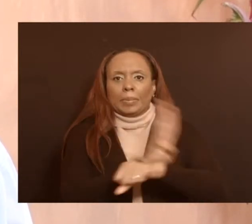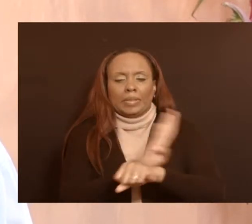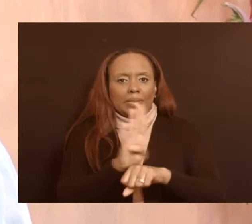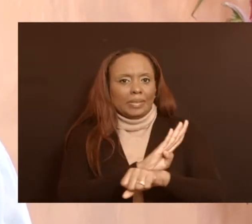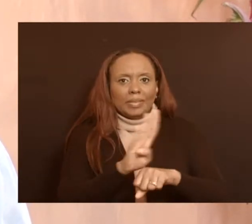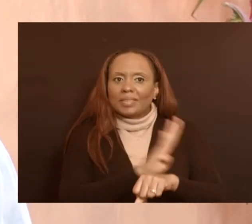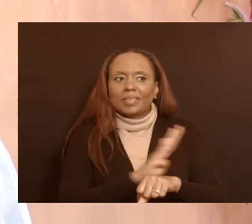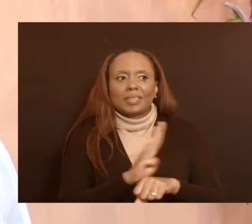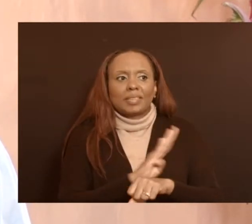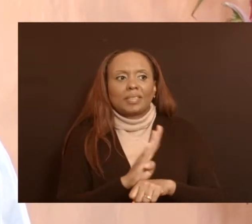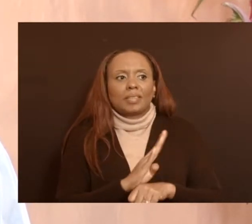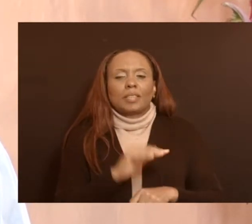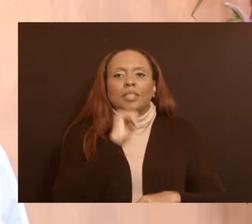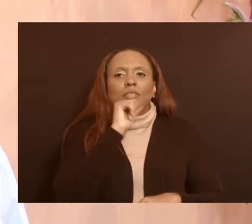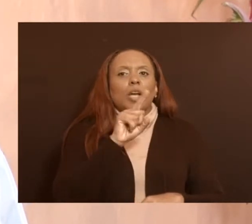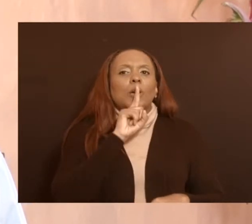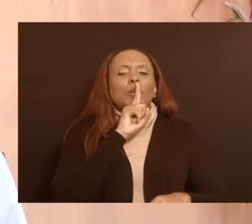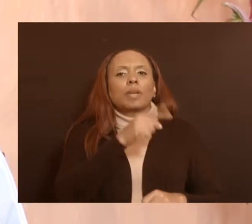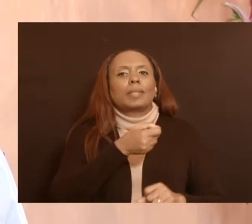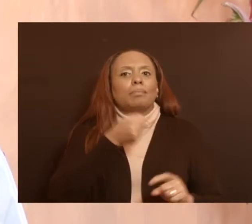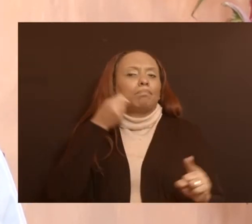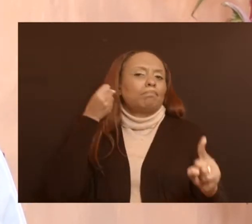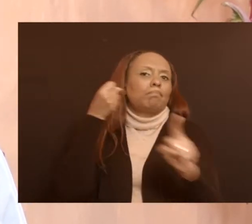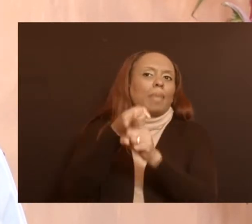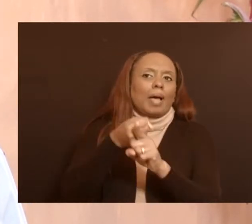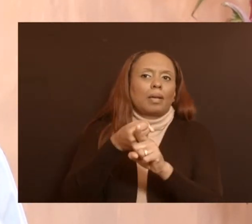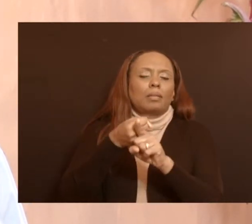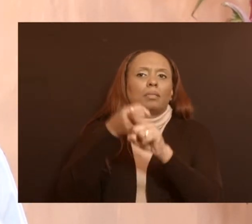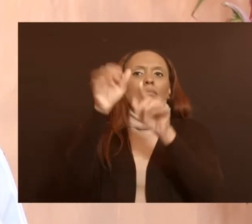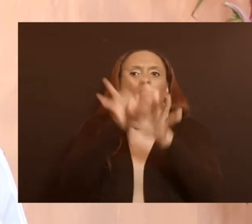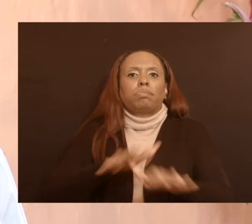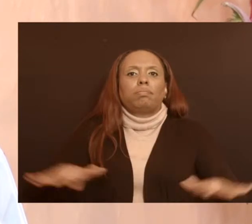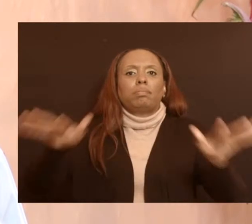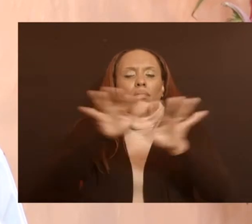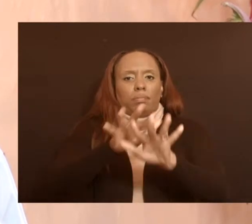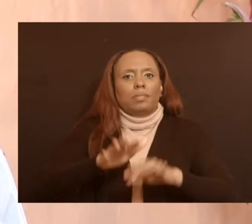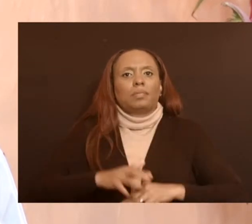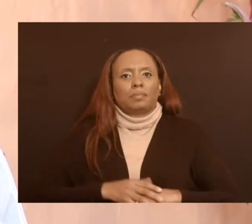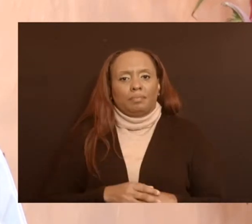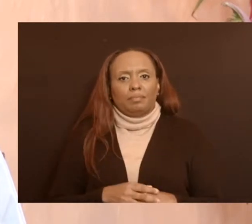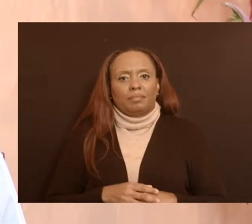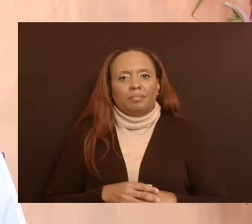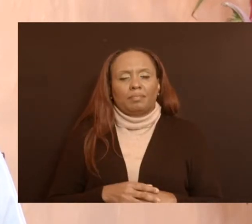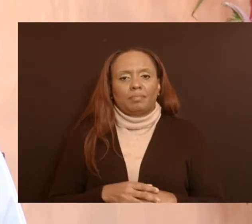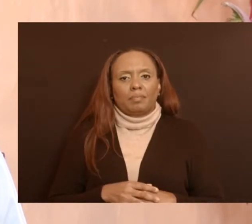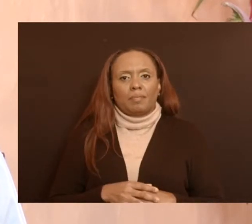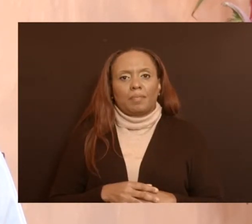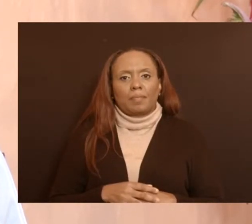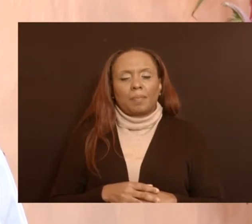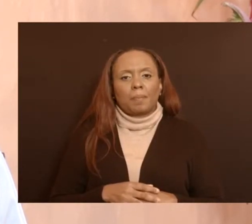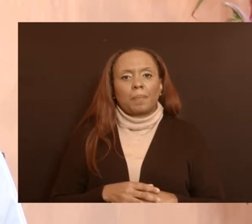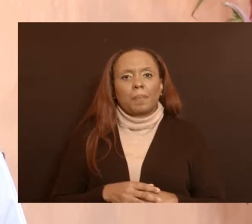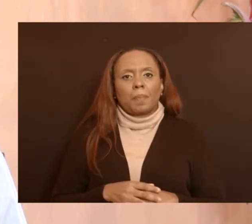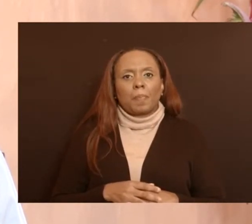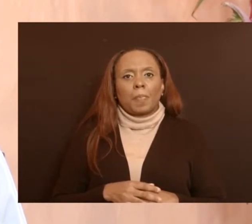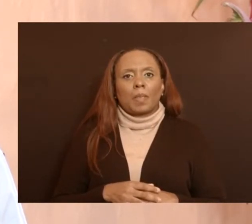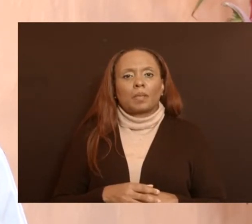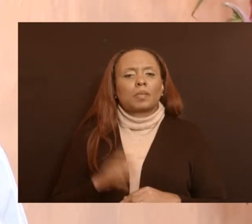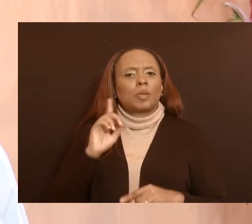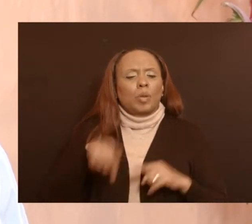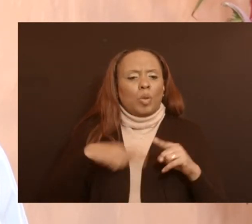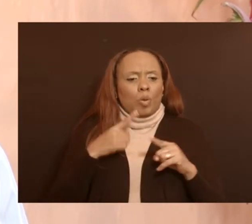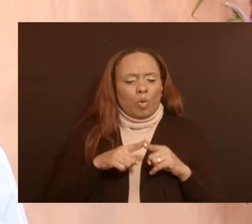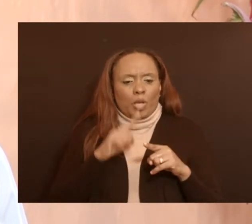indicators, the things that we always measure, positivity rates, the amount of cases per 100,000